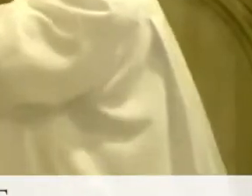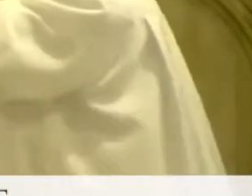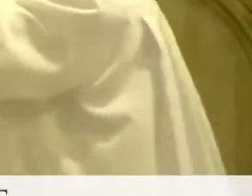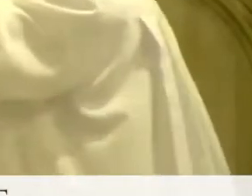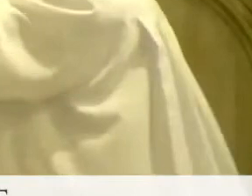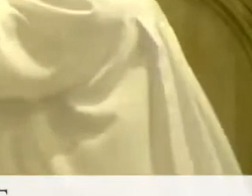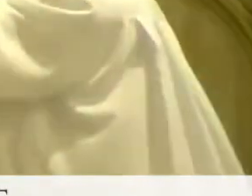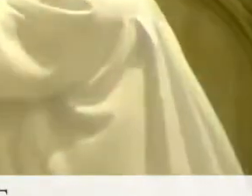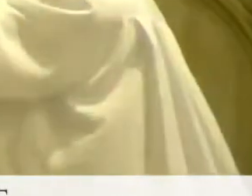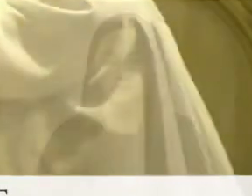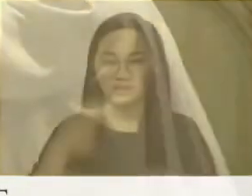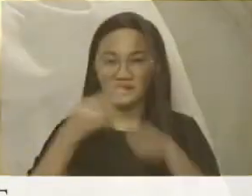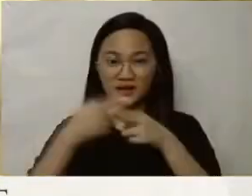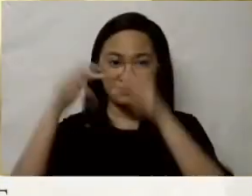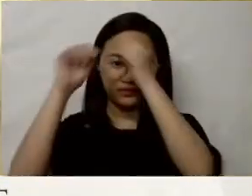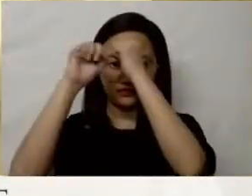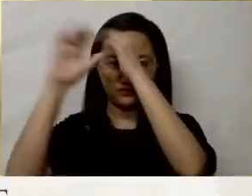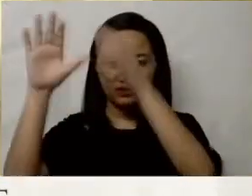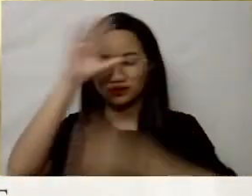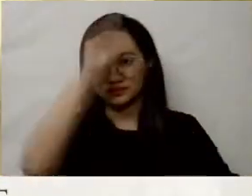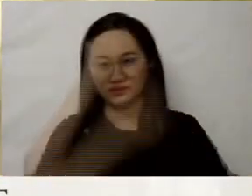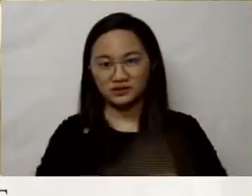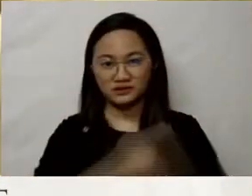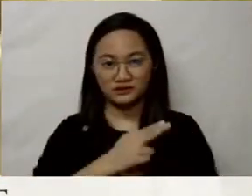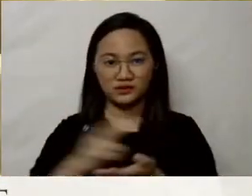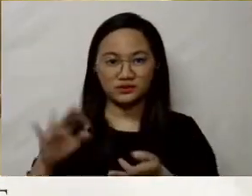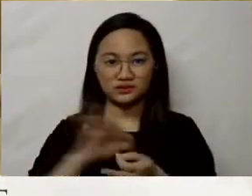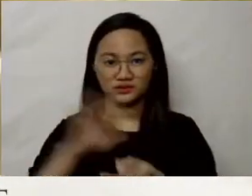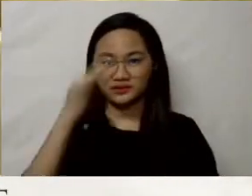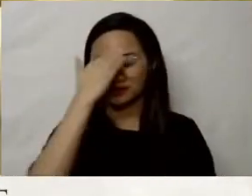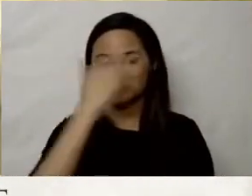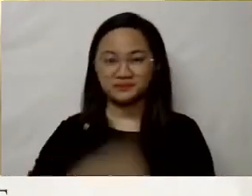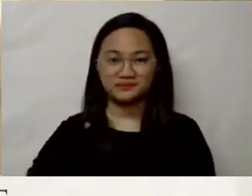In the name of the Father, and of the Son, and of the Holy Spirit.